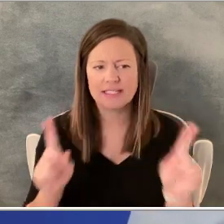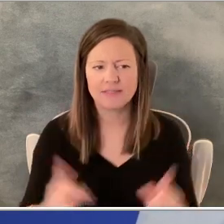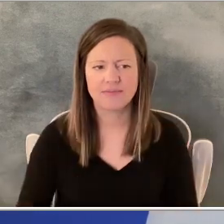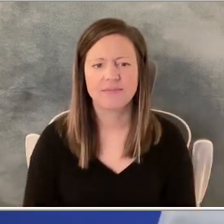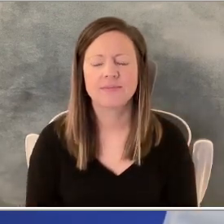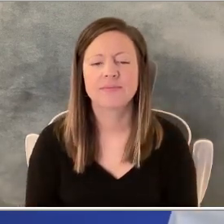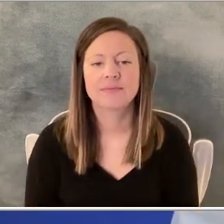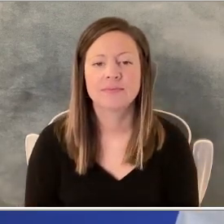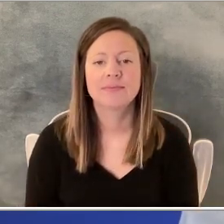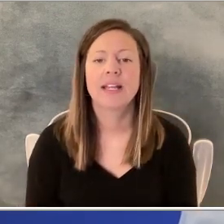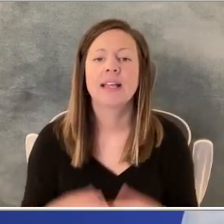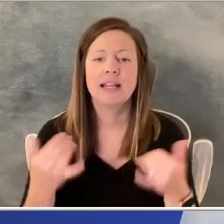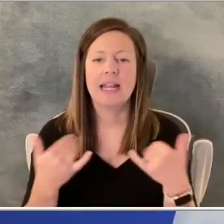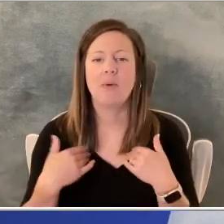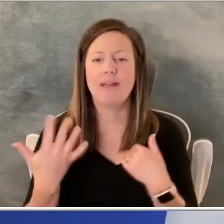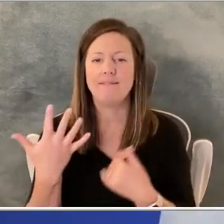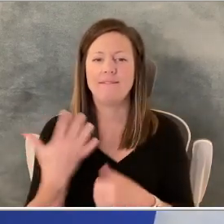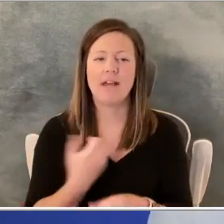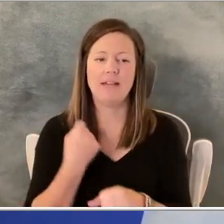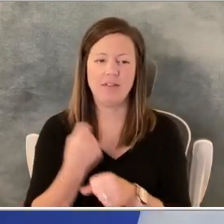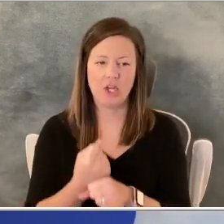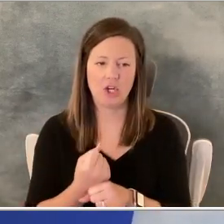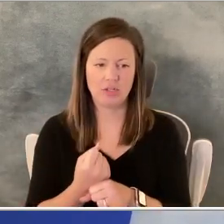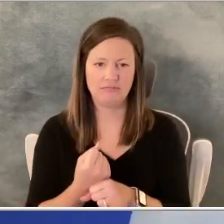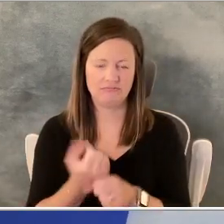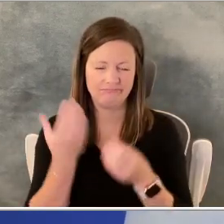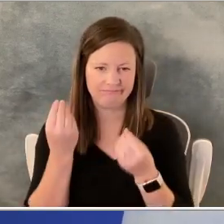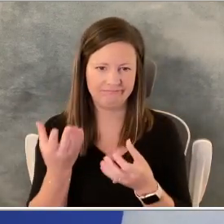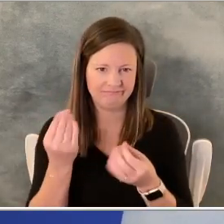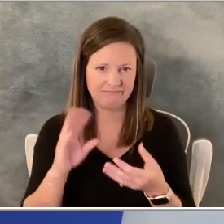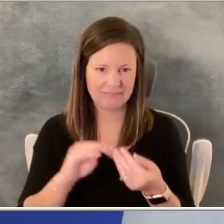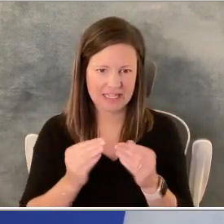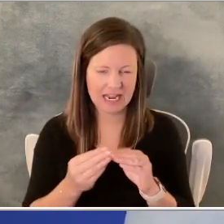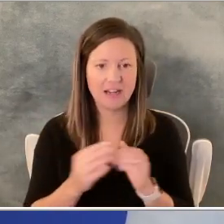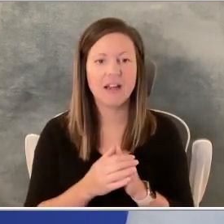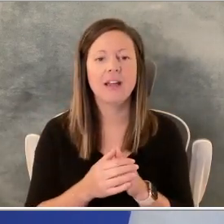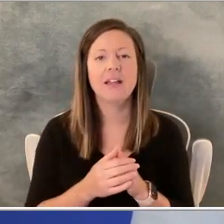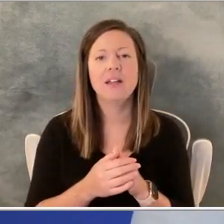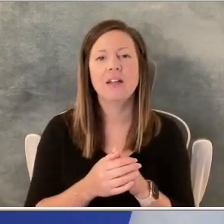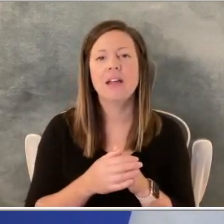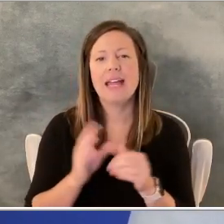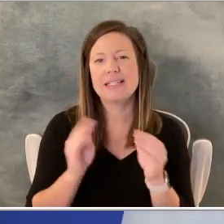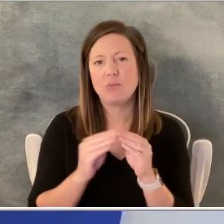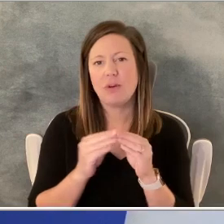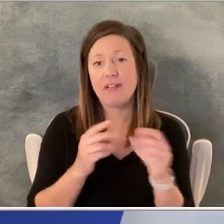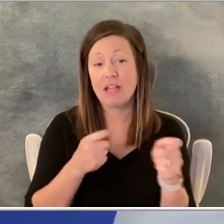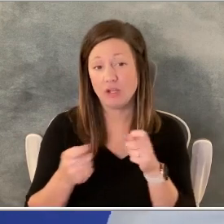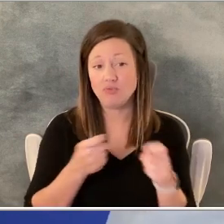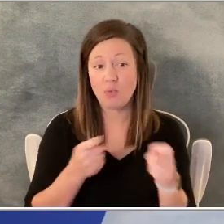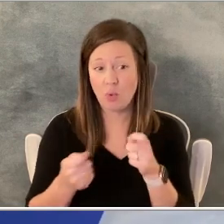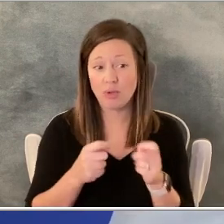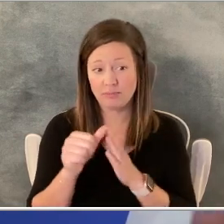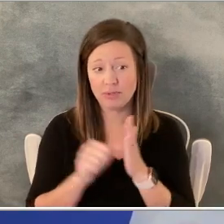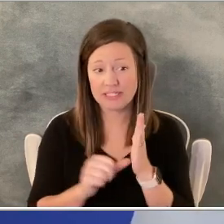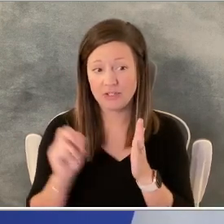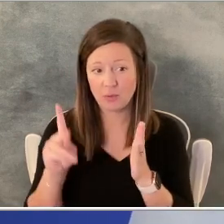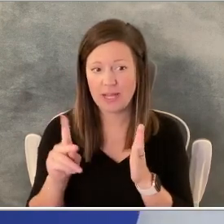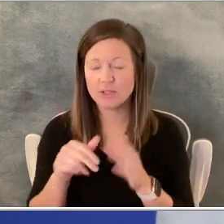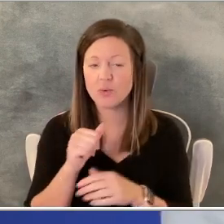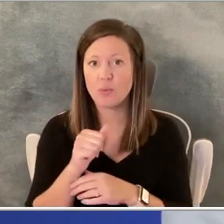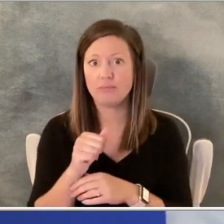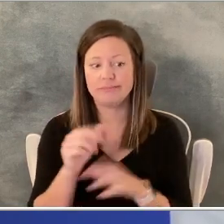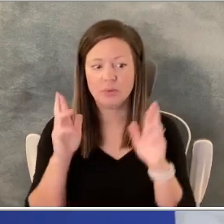about 5-year data on HIFU. We view it as a control procedure, so it's not, I hope that we have